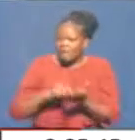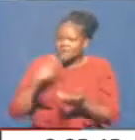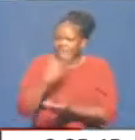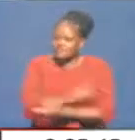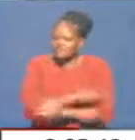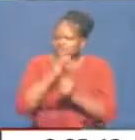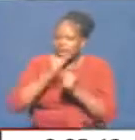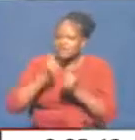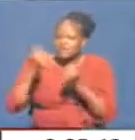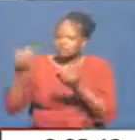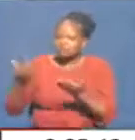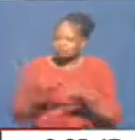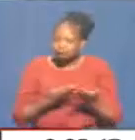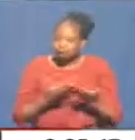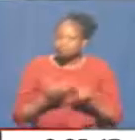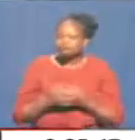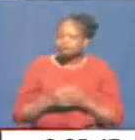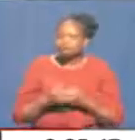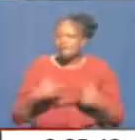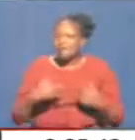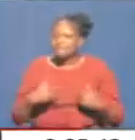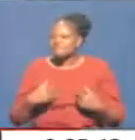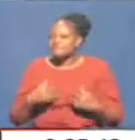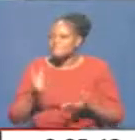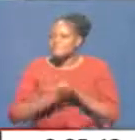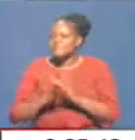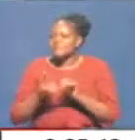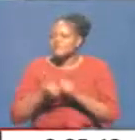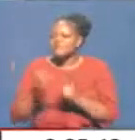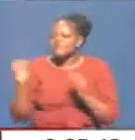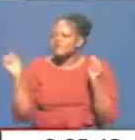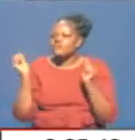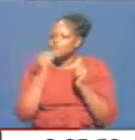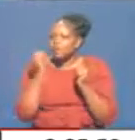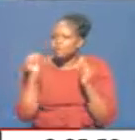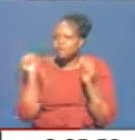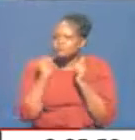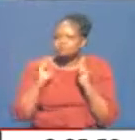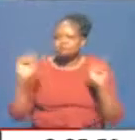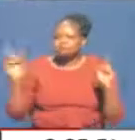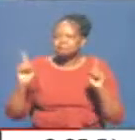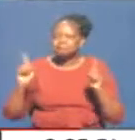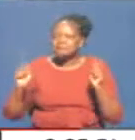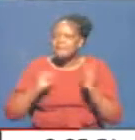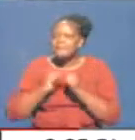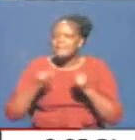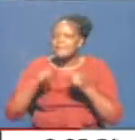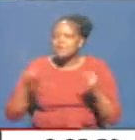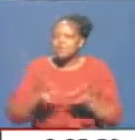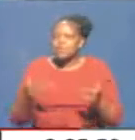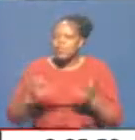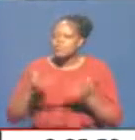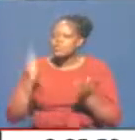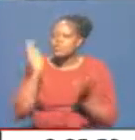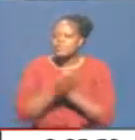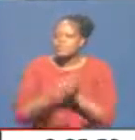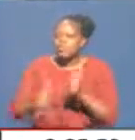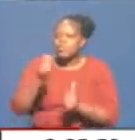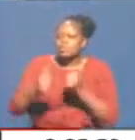carry? Vaccines are not just packed like food in a refrigerator. There are specific places where you place which vaccine. There's